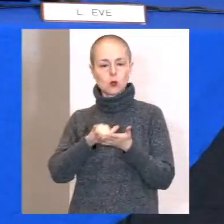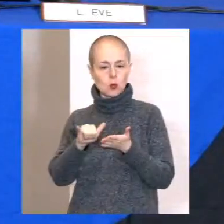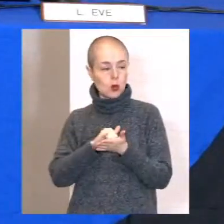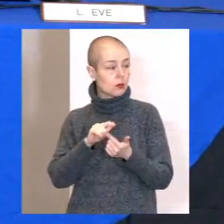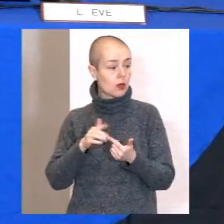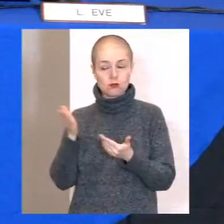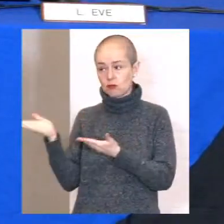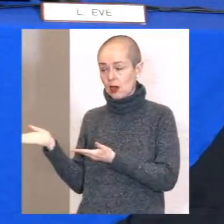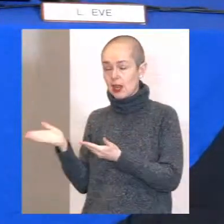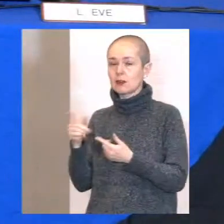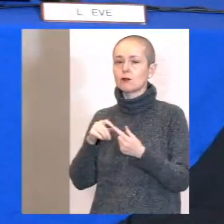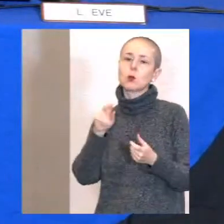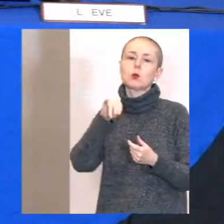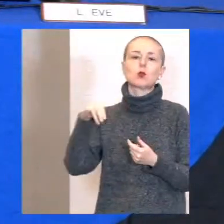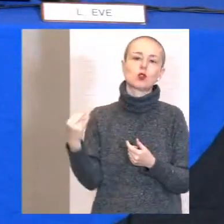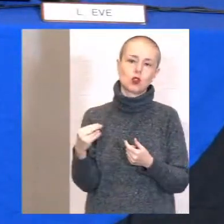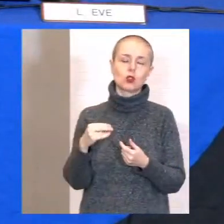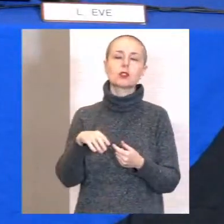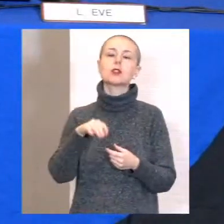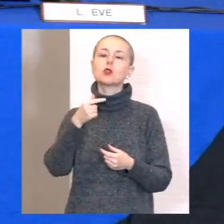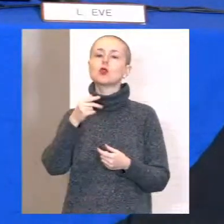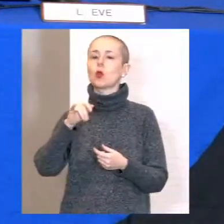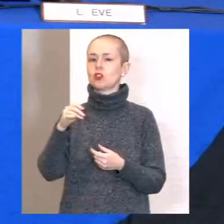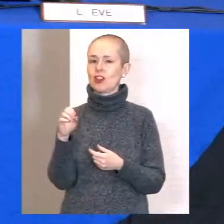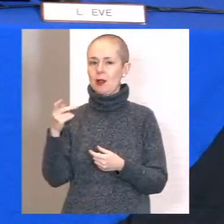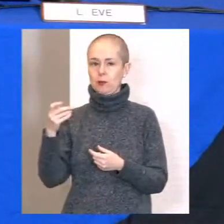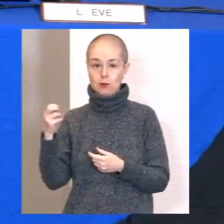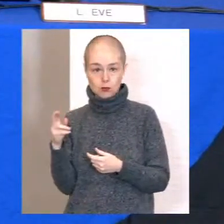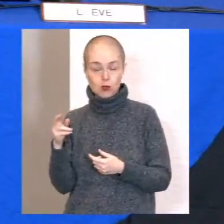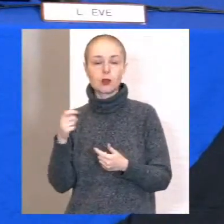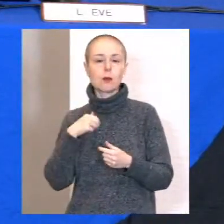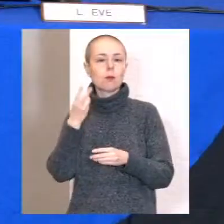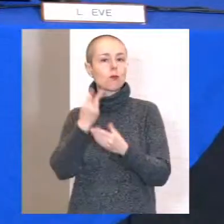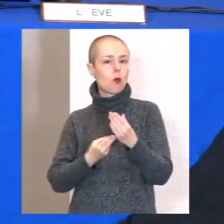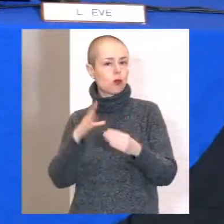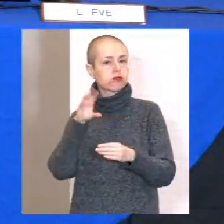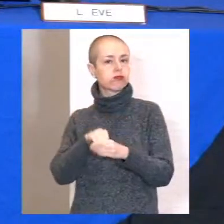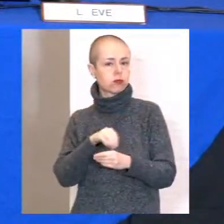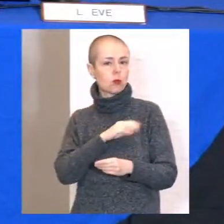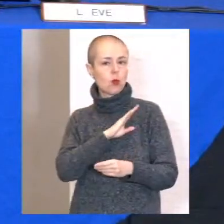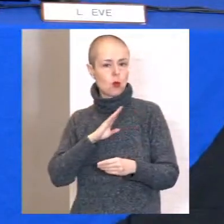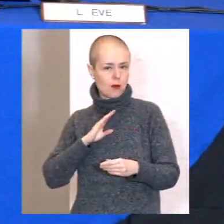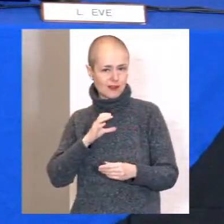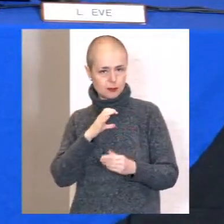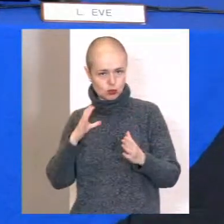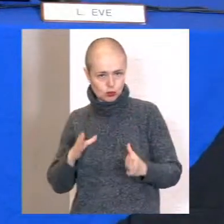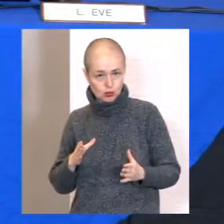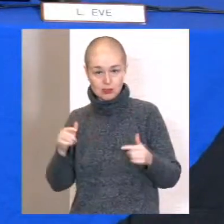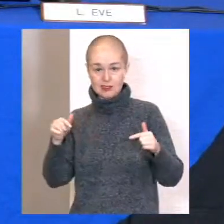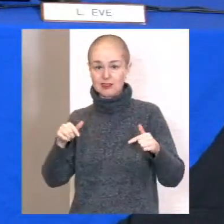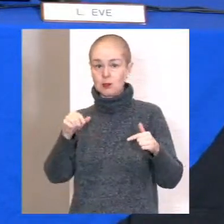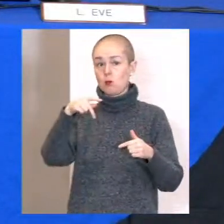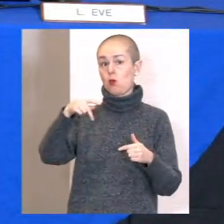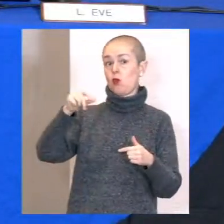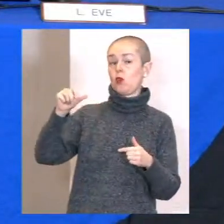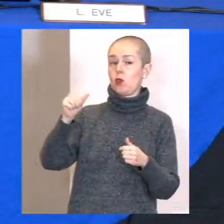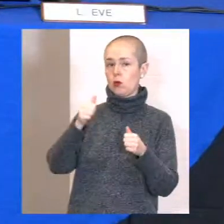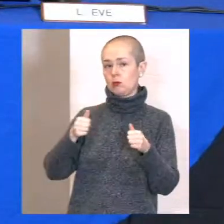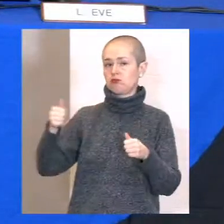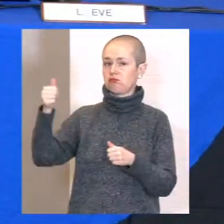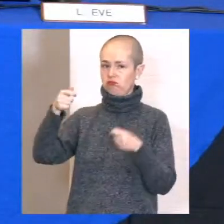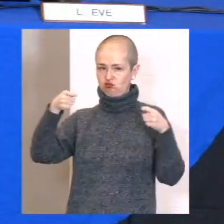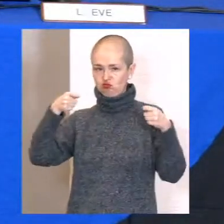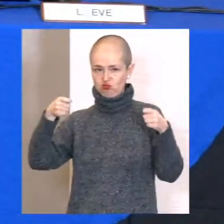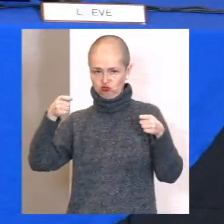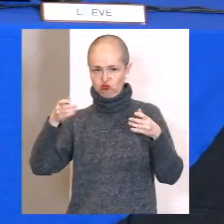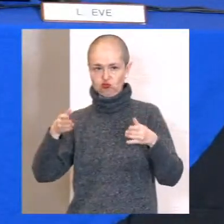George Helmy of New Jersey. They both serve on the Board of Commissioners, the agency's governing body. We are holding this hearing